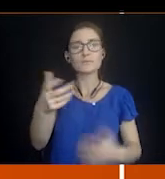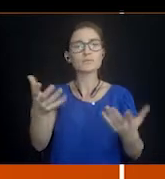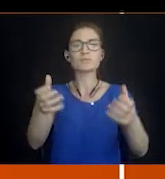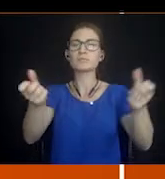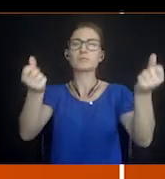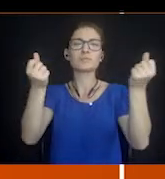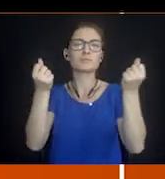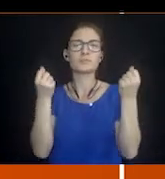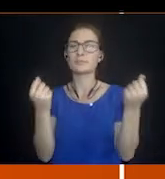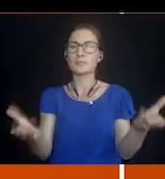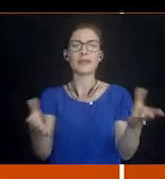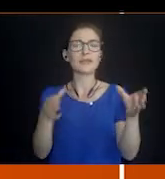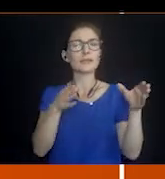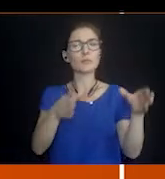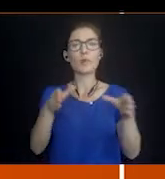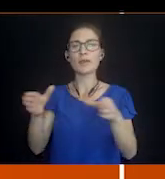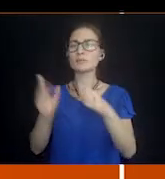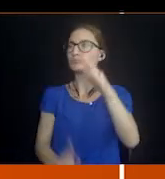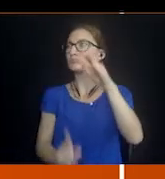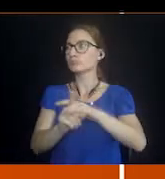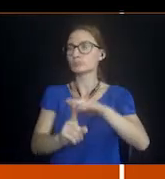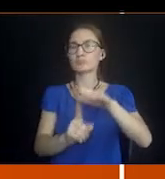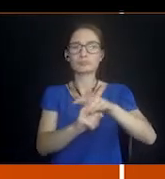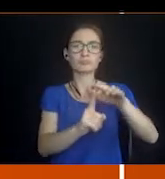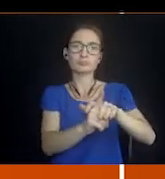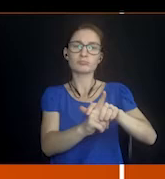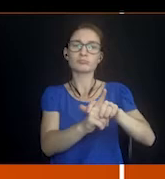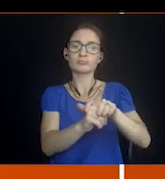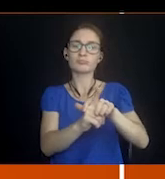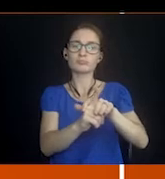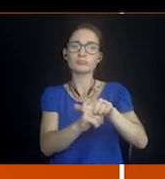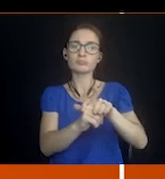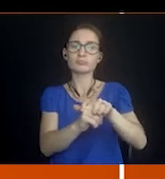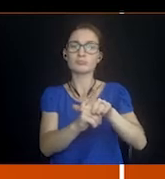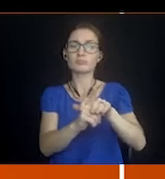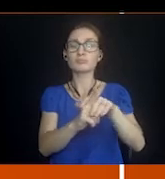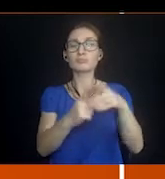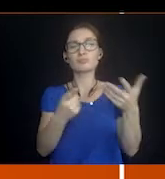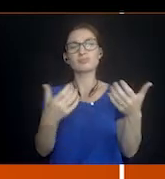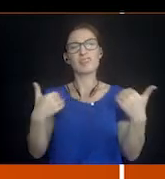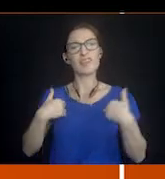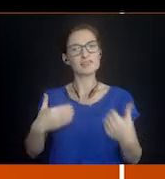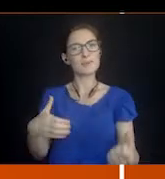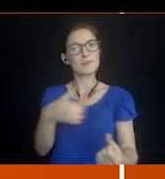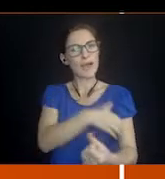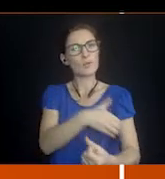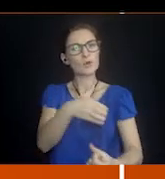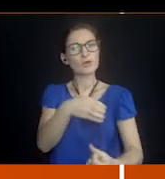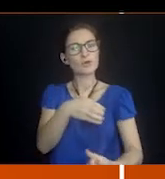yourself in the many ways that they show up,